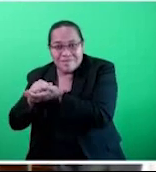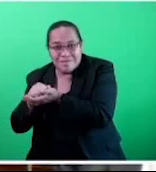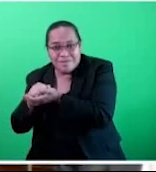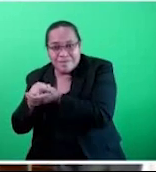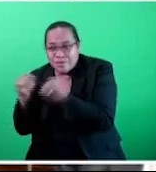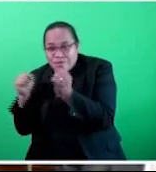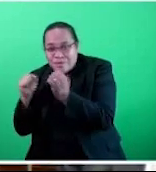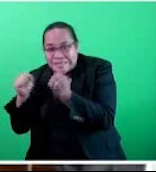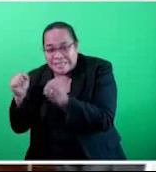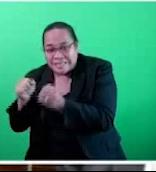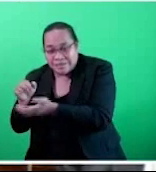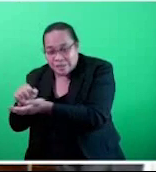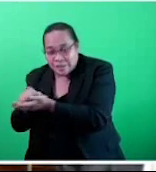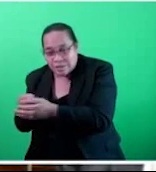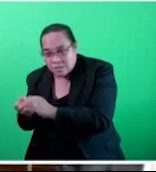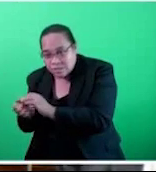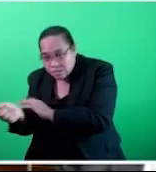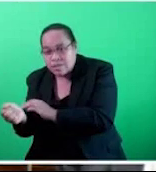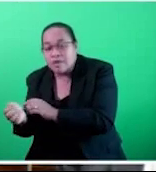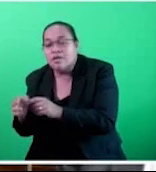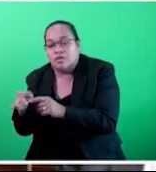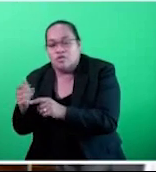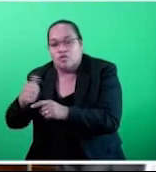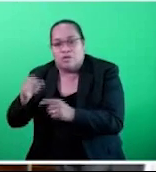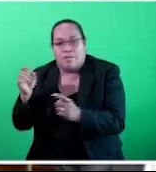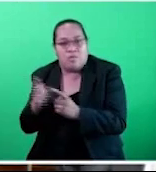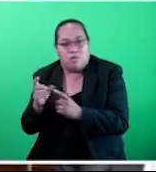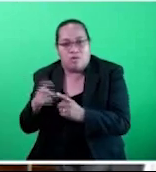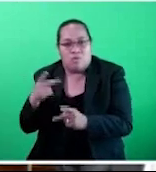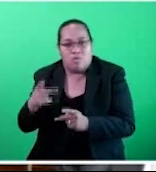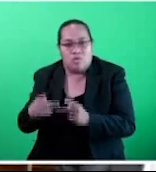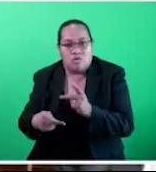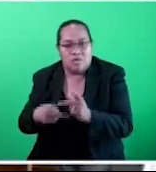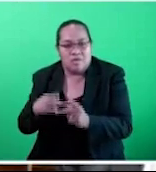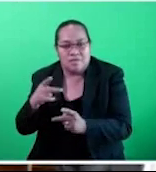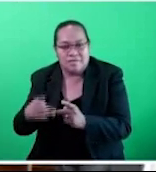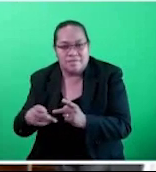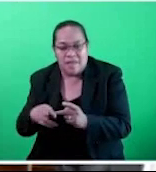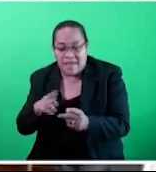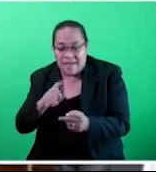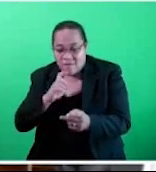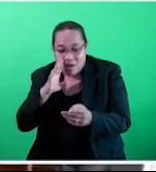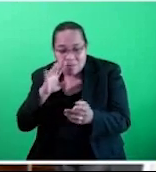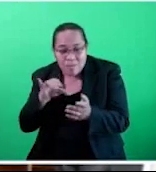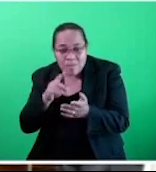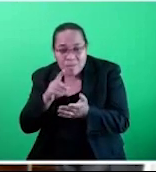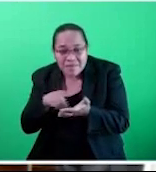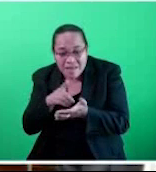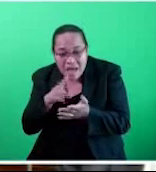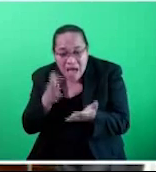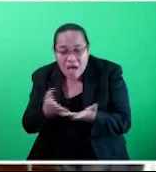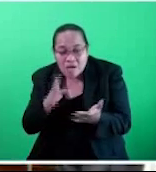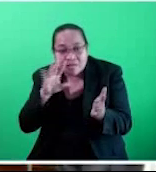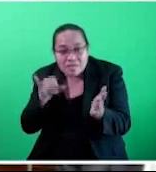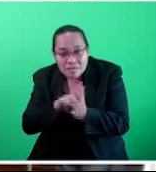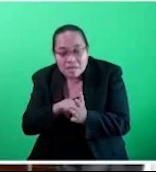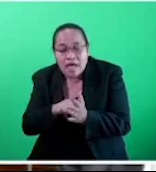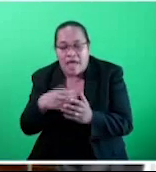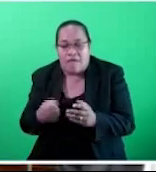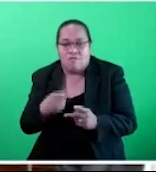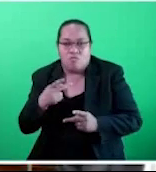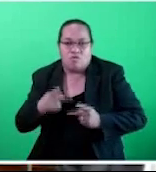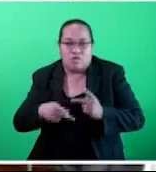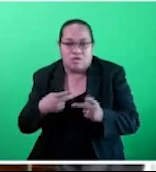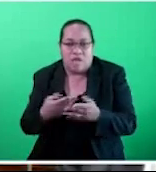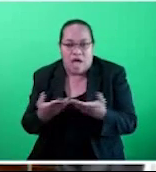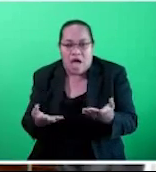are used in this important process. For bacterial identification, a number of different processes are followed depending on the